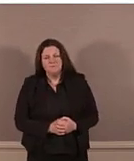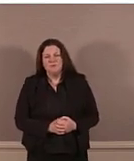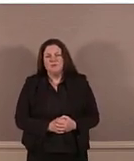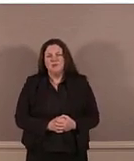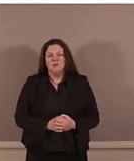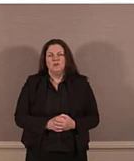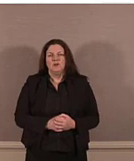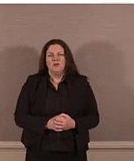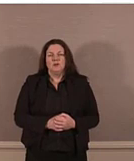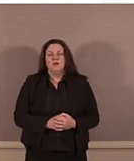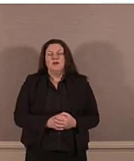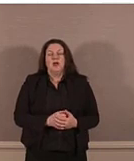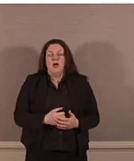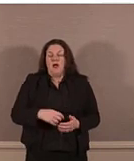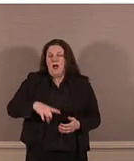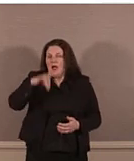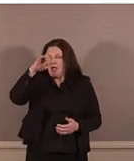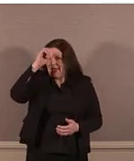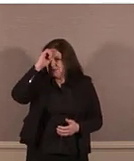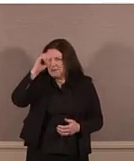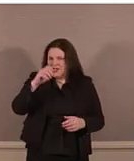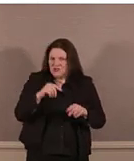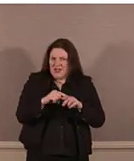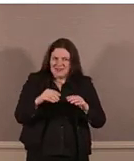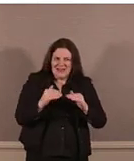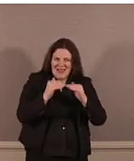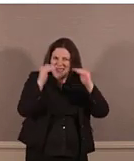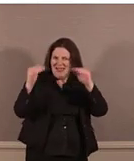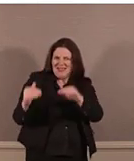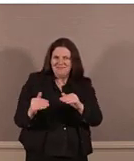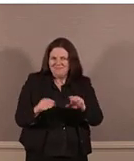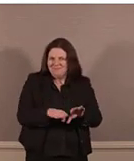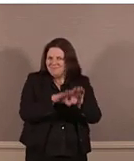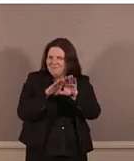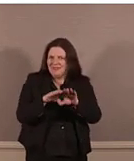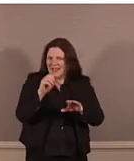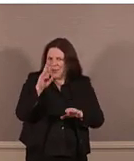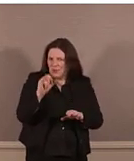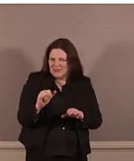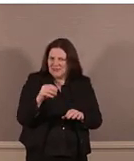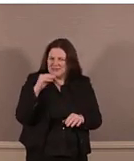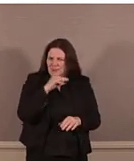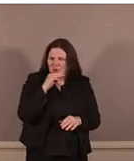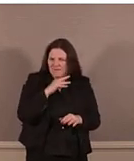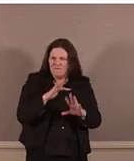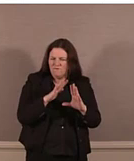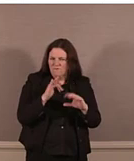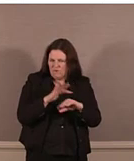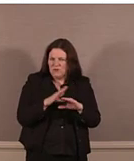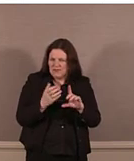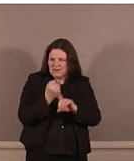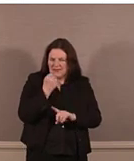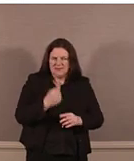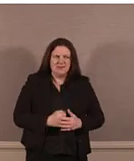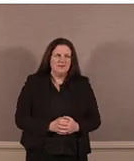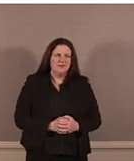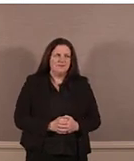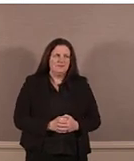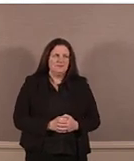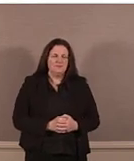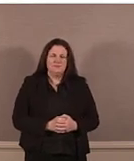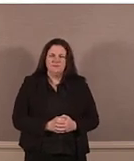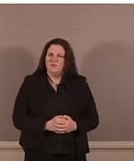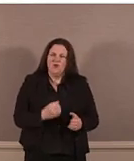high expectations and equity are key for success. The key factors for success, described as a belief in